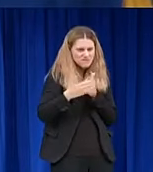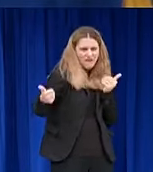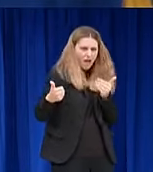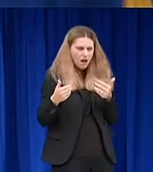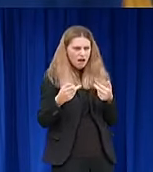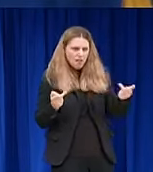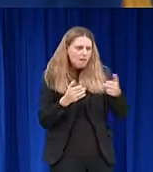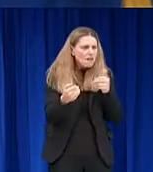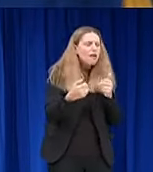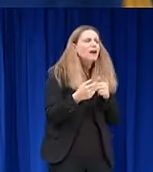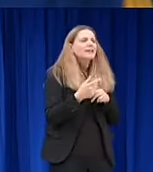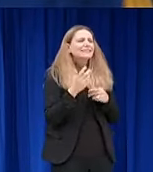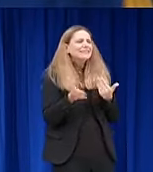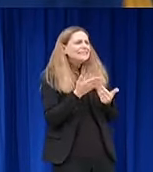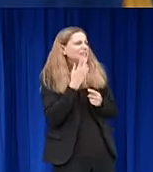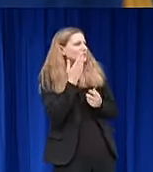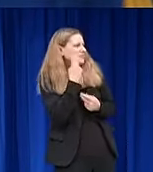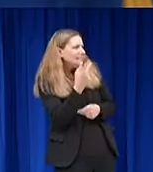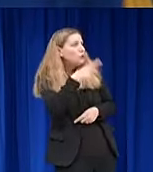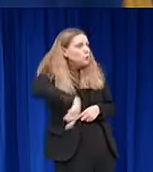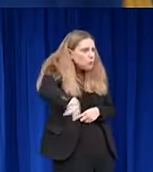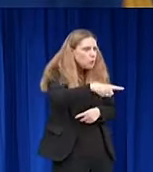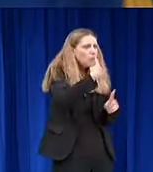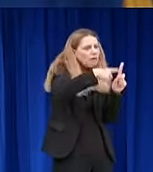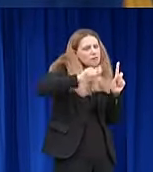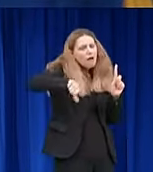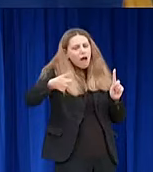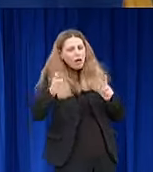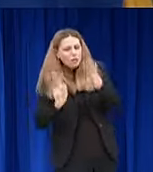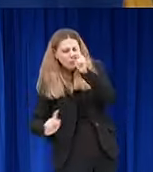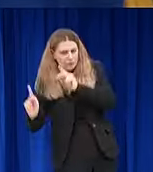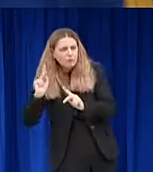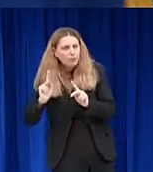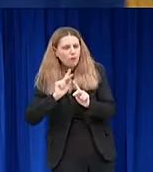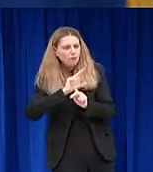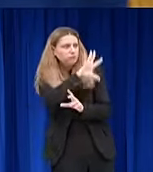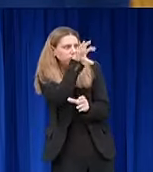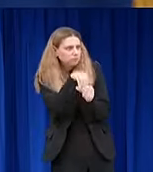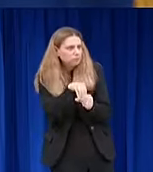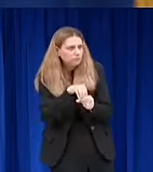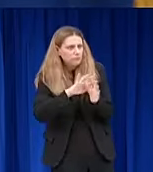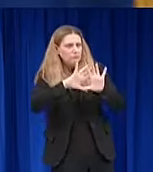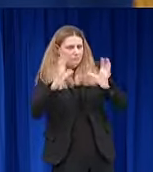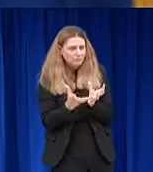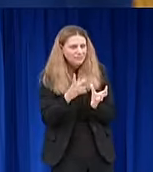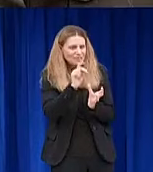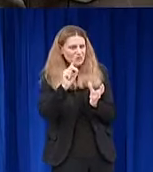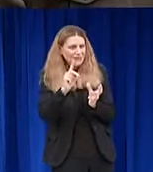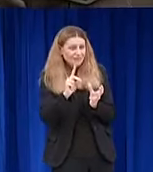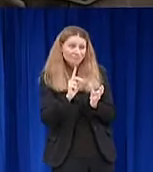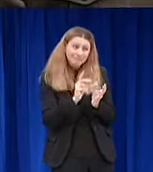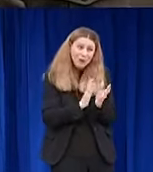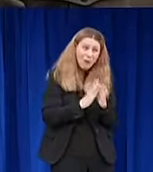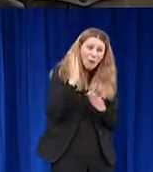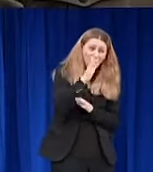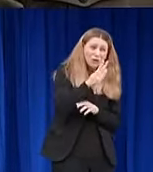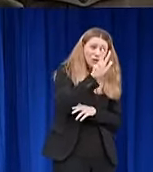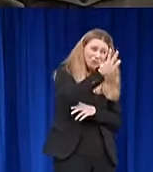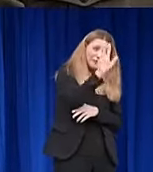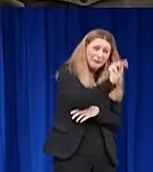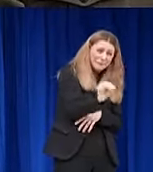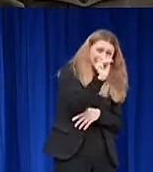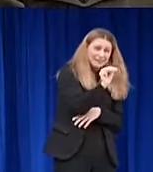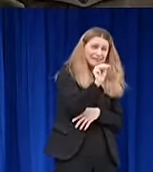you and the other individuals who make up the Department of Defense, over 3 million service members, civilian employees,